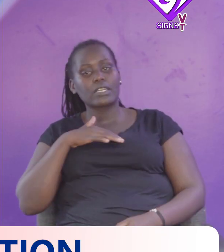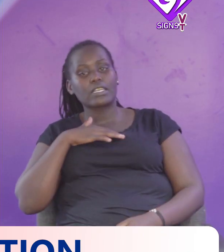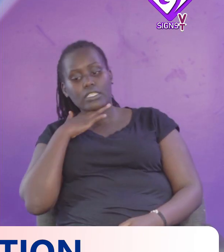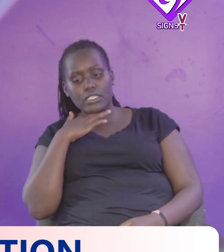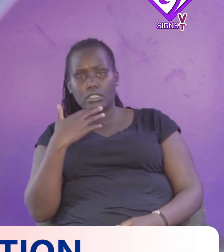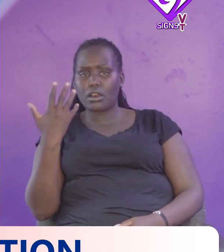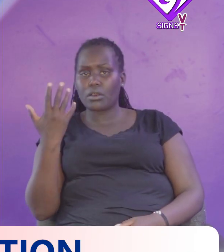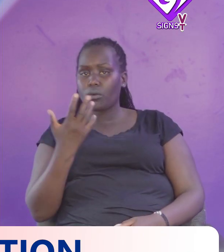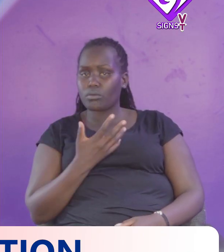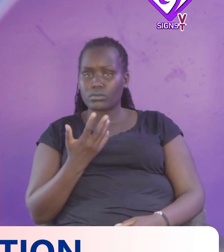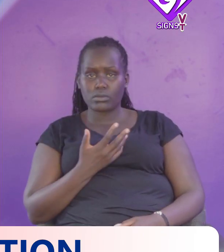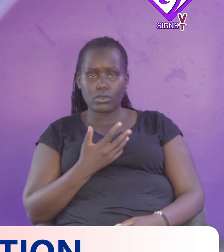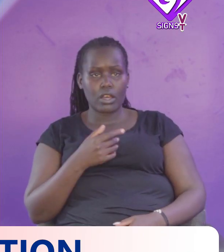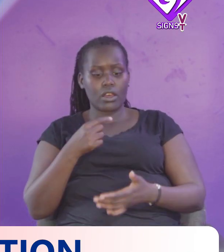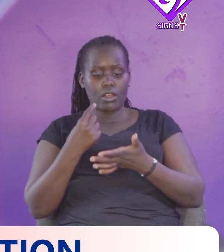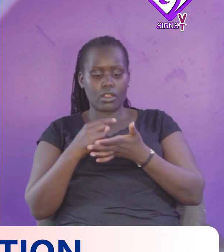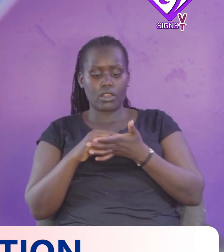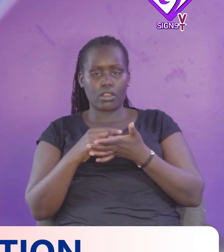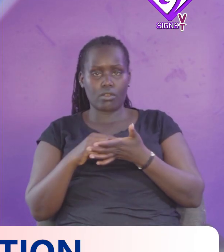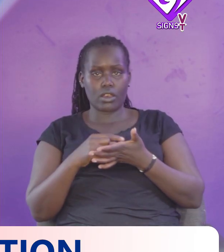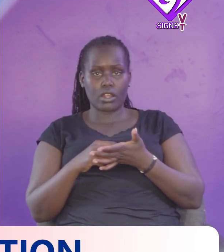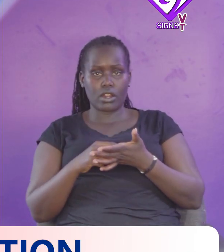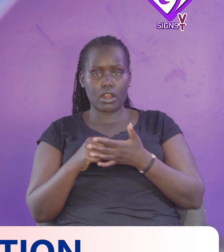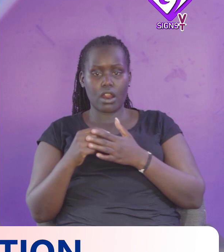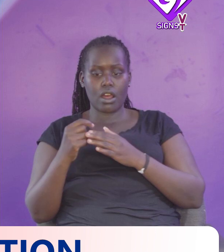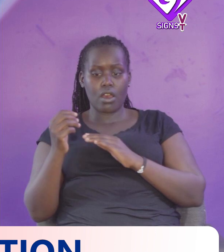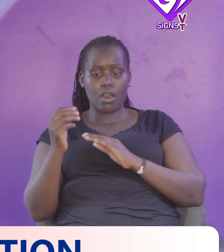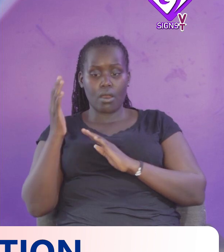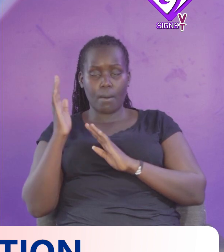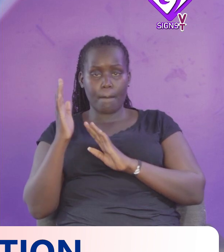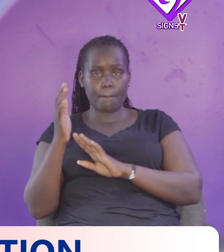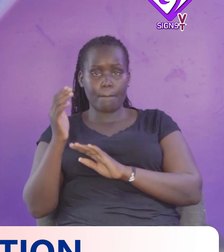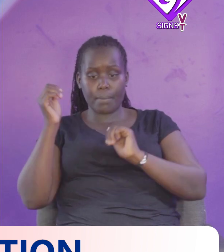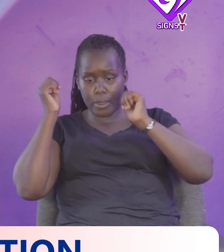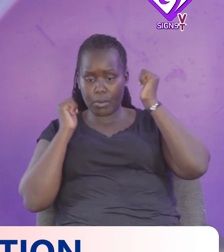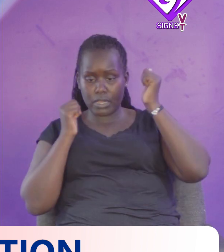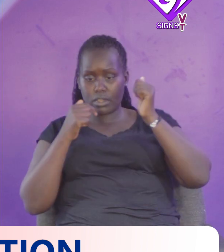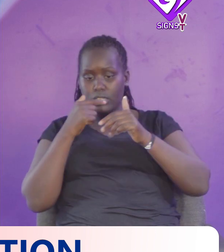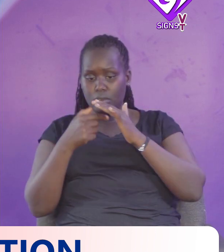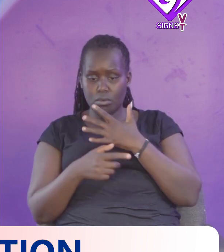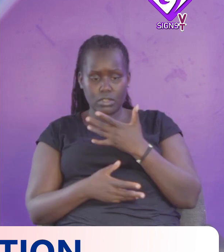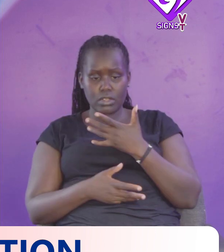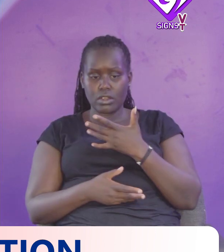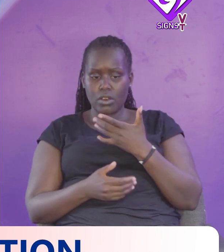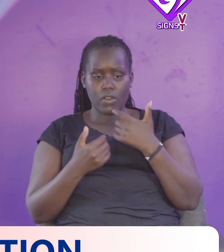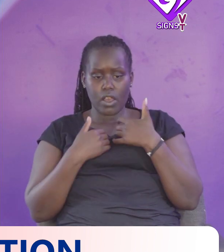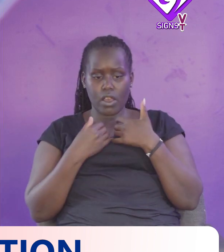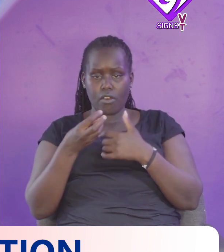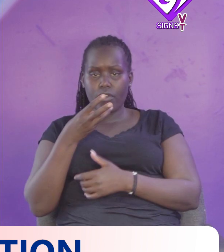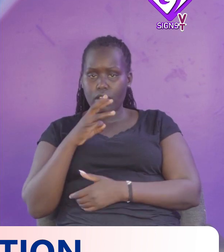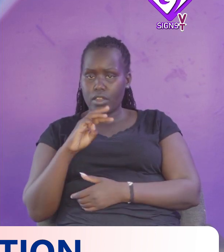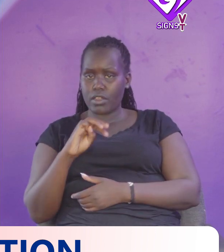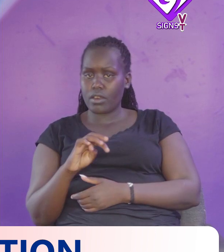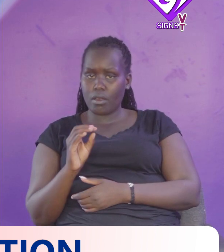he? The Ugandan military has claimed they are not in possession of